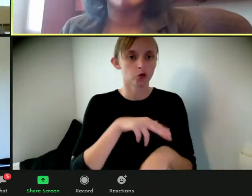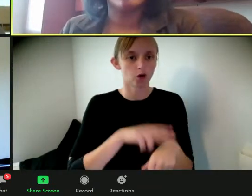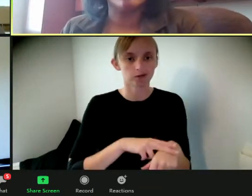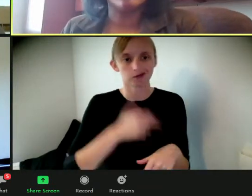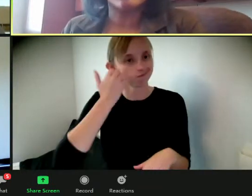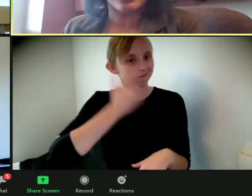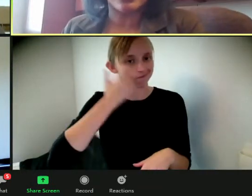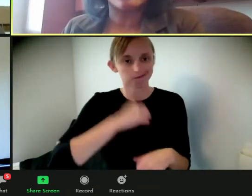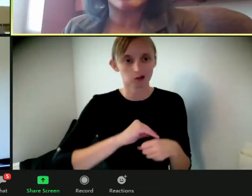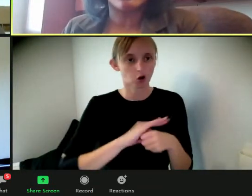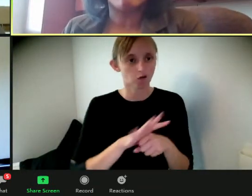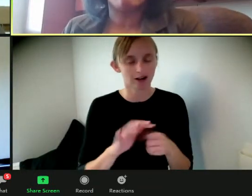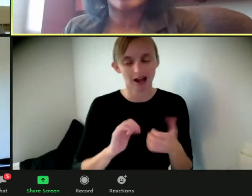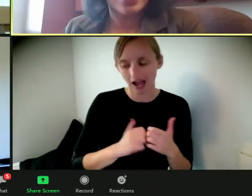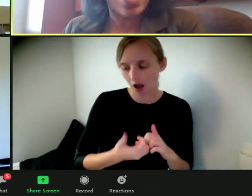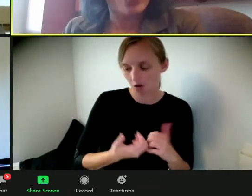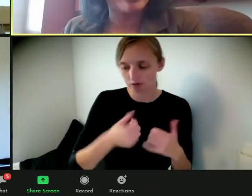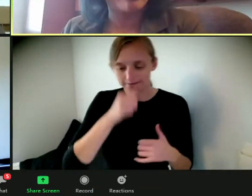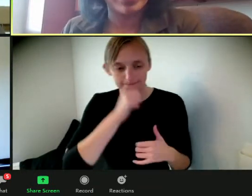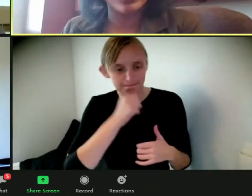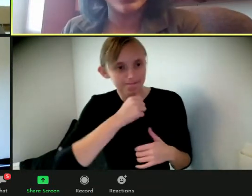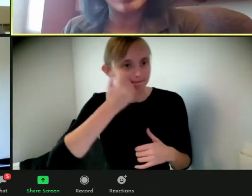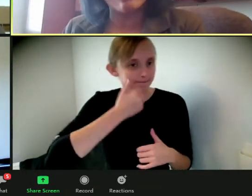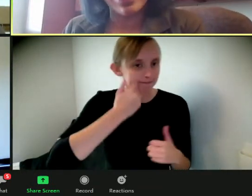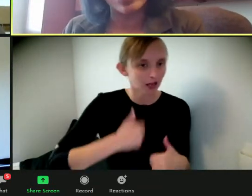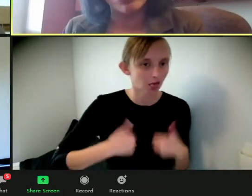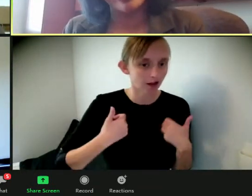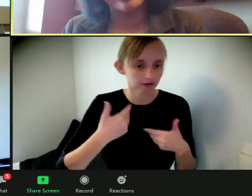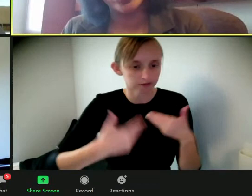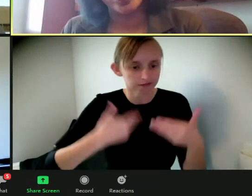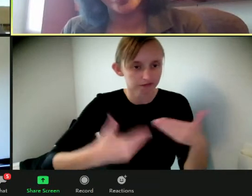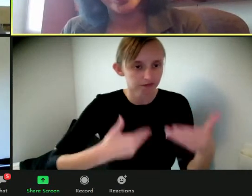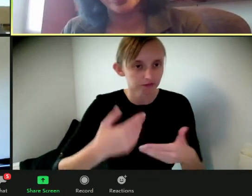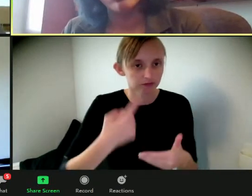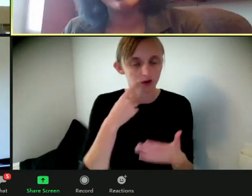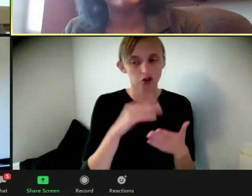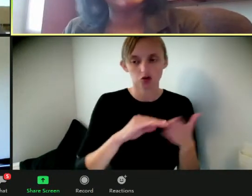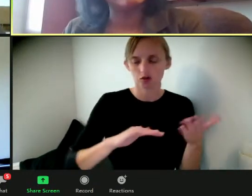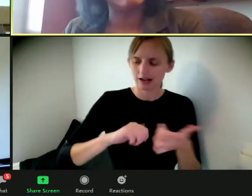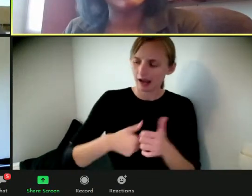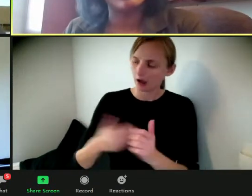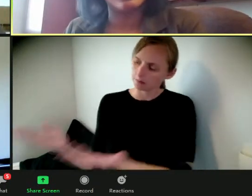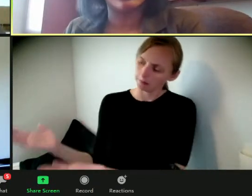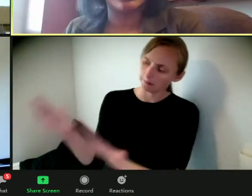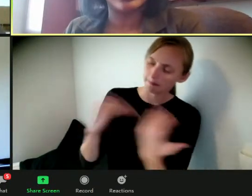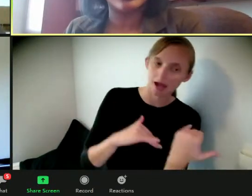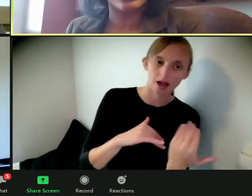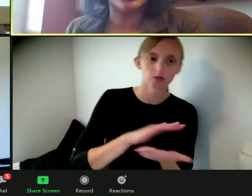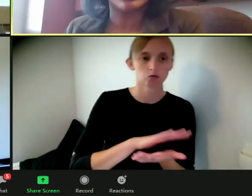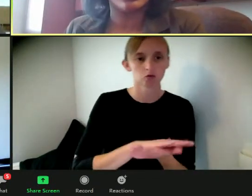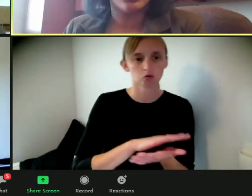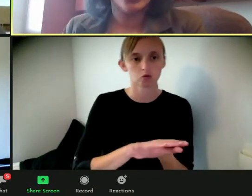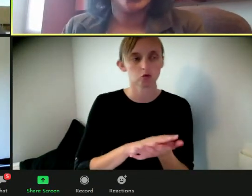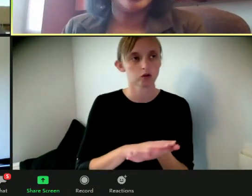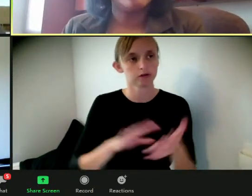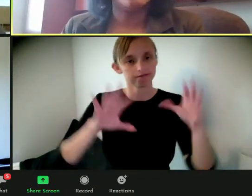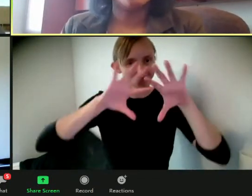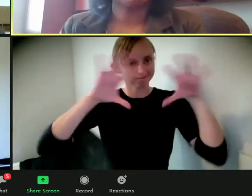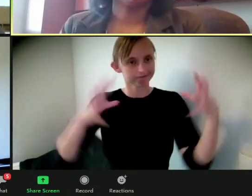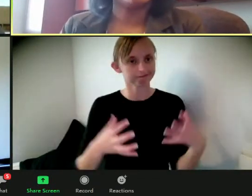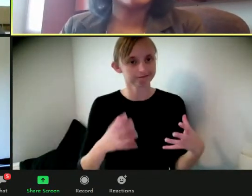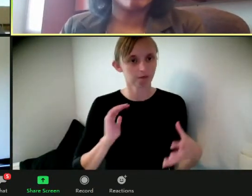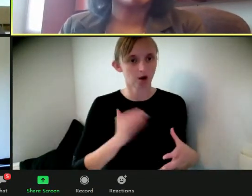we really looked at how we were bringing students back and what we were doing with them collectively as an organization,